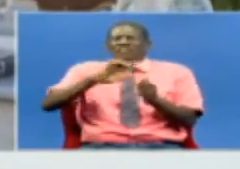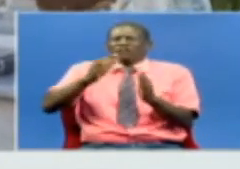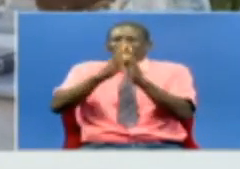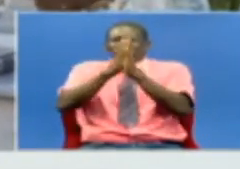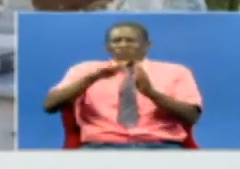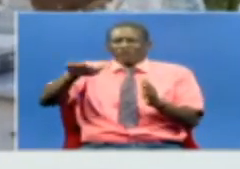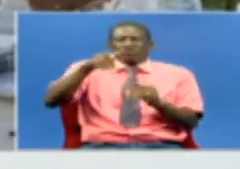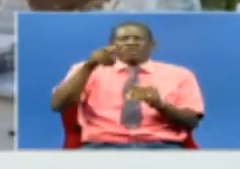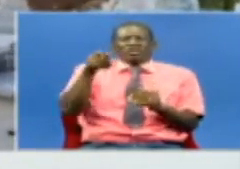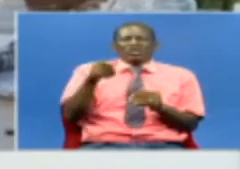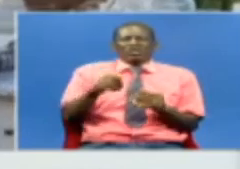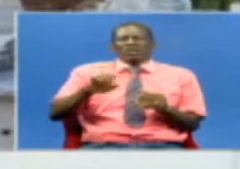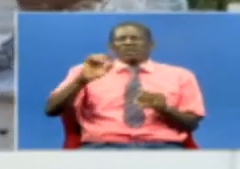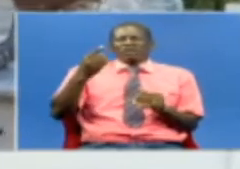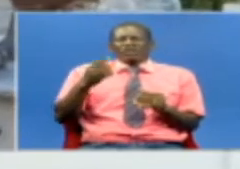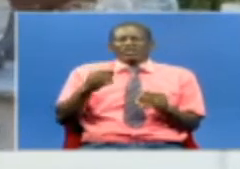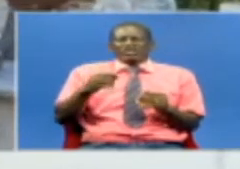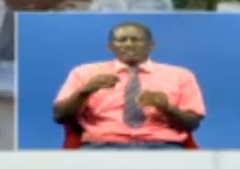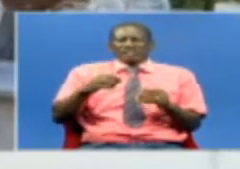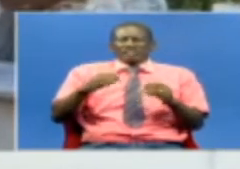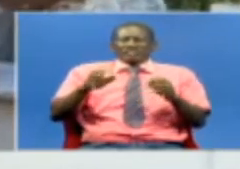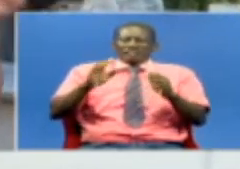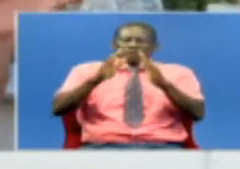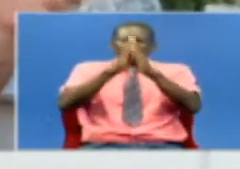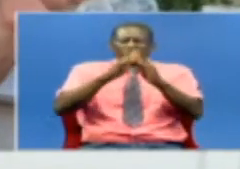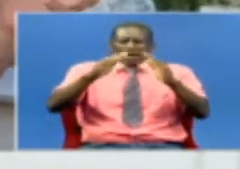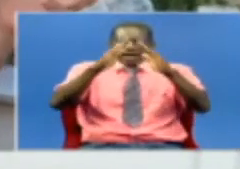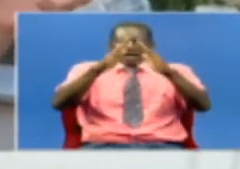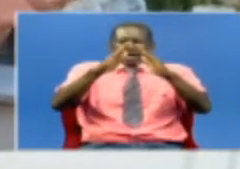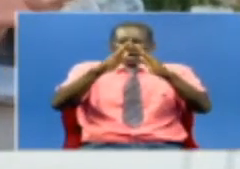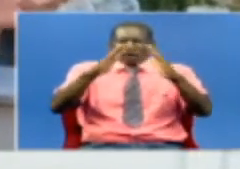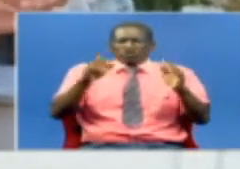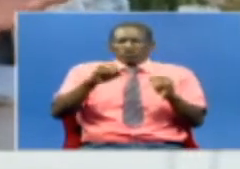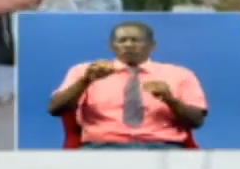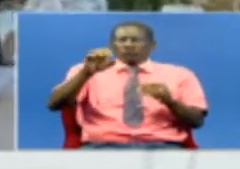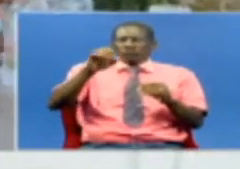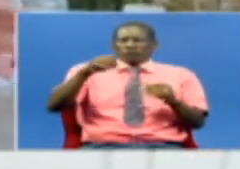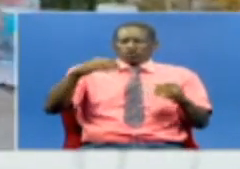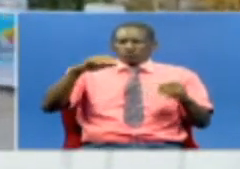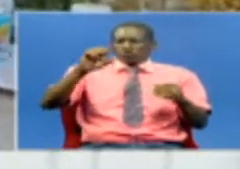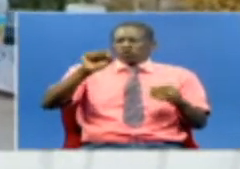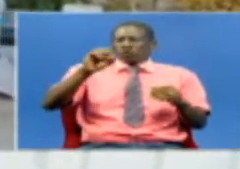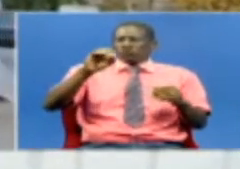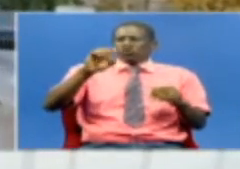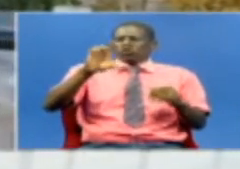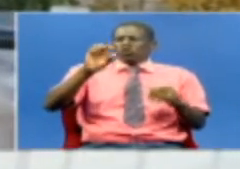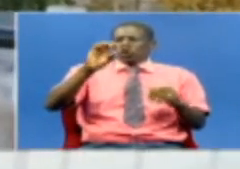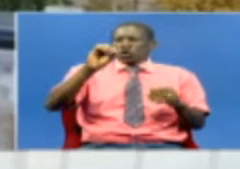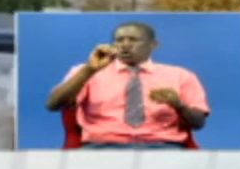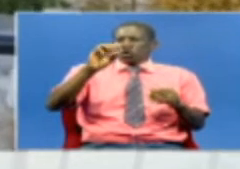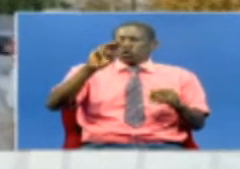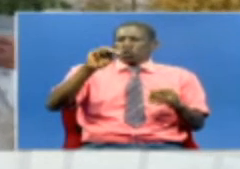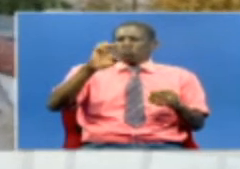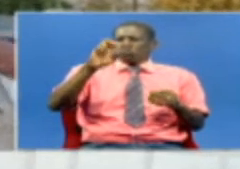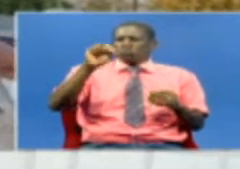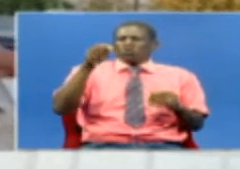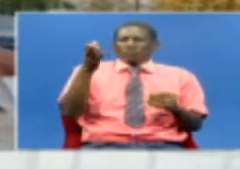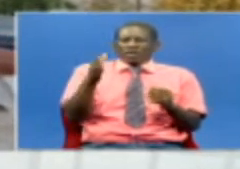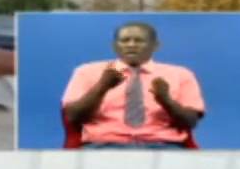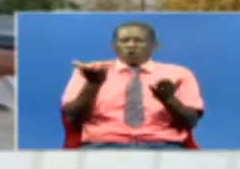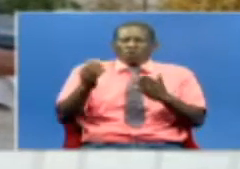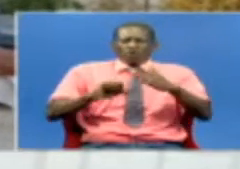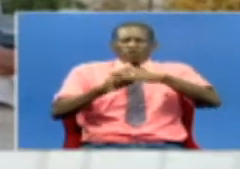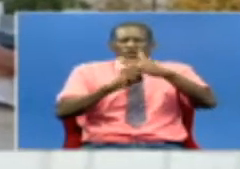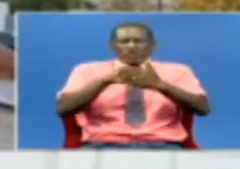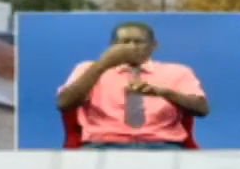So the first temple of Solomon, the inner room of the temple, is the Holy of Holies, and that is where the belief of the foundation stone, where later on